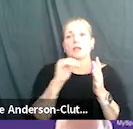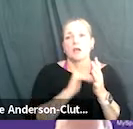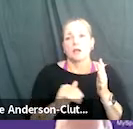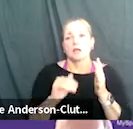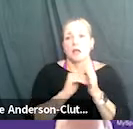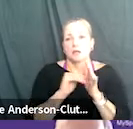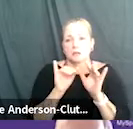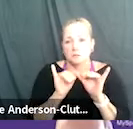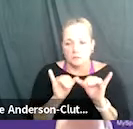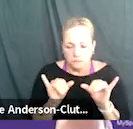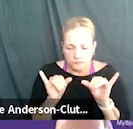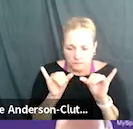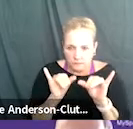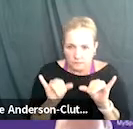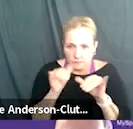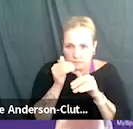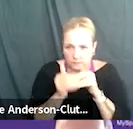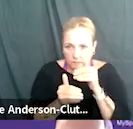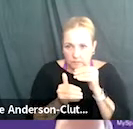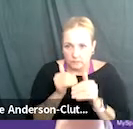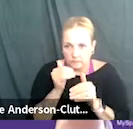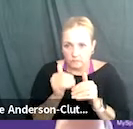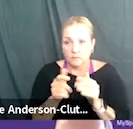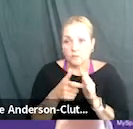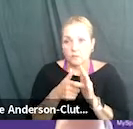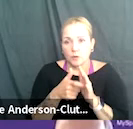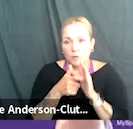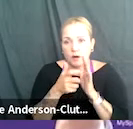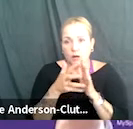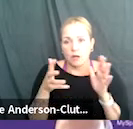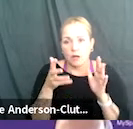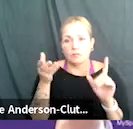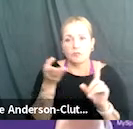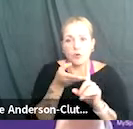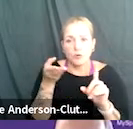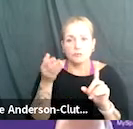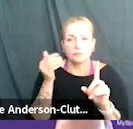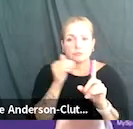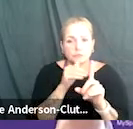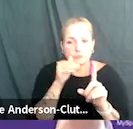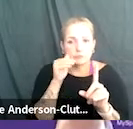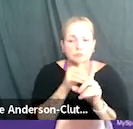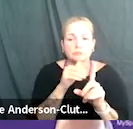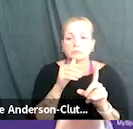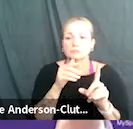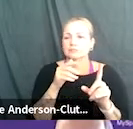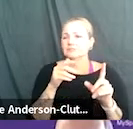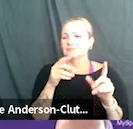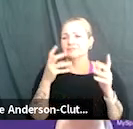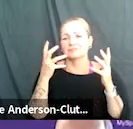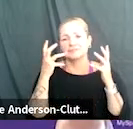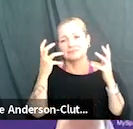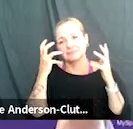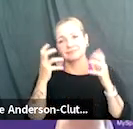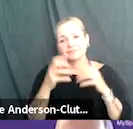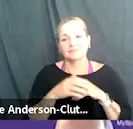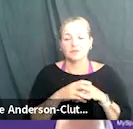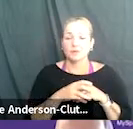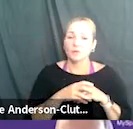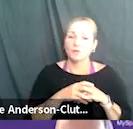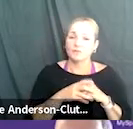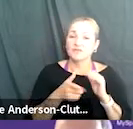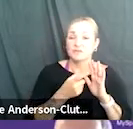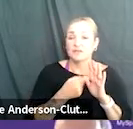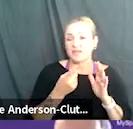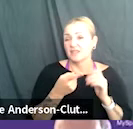kind of behavior would be even worse. And this sort of continued through the summer this year. He returned to school in September, same school, same